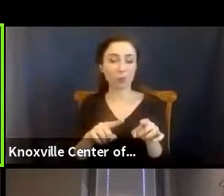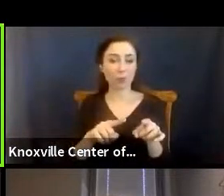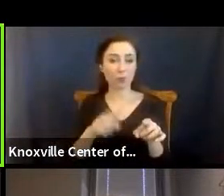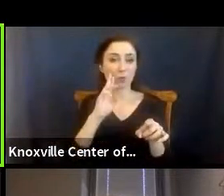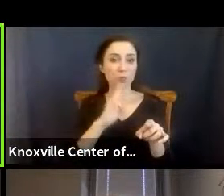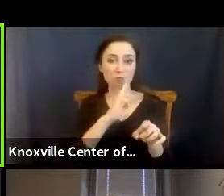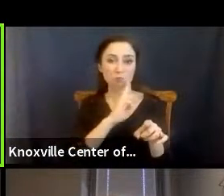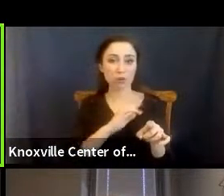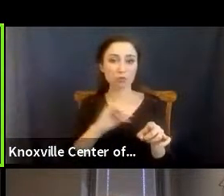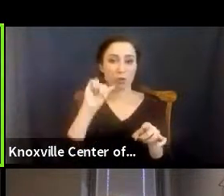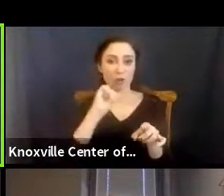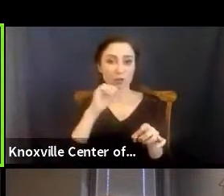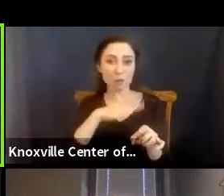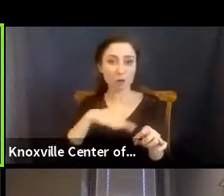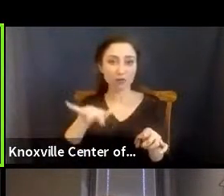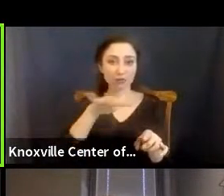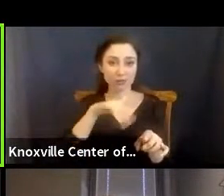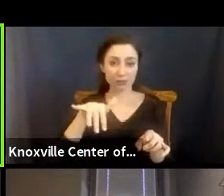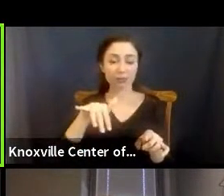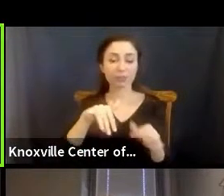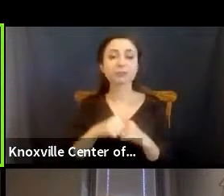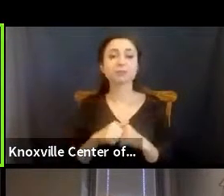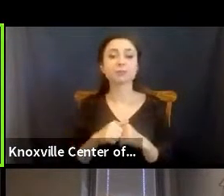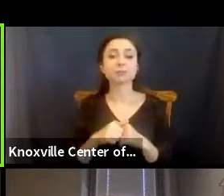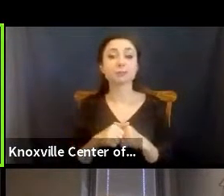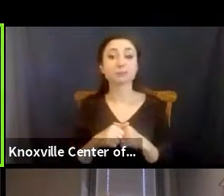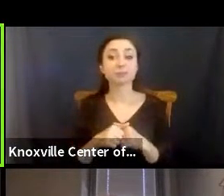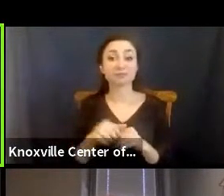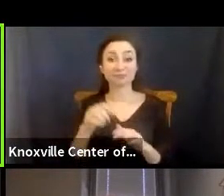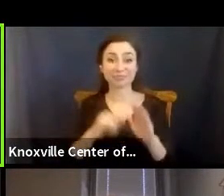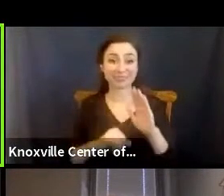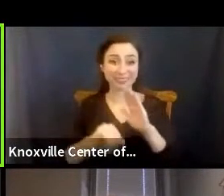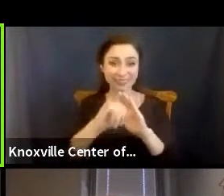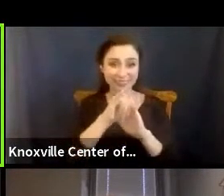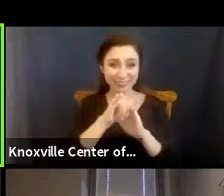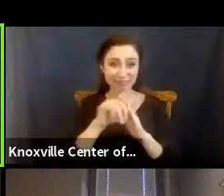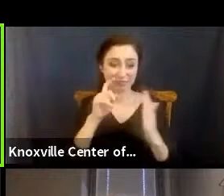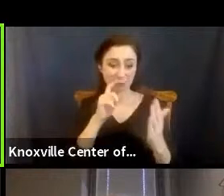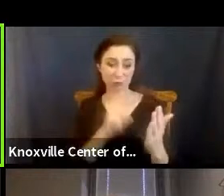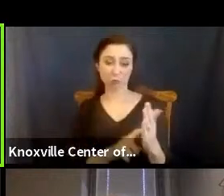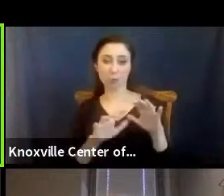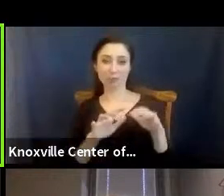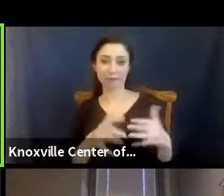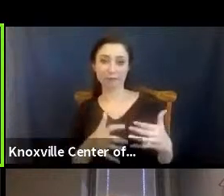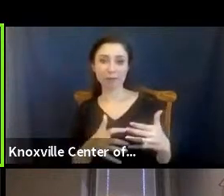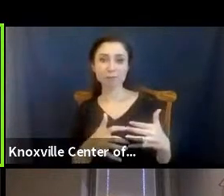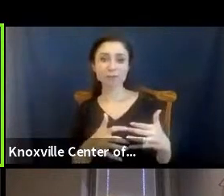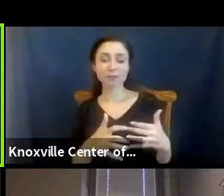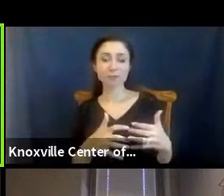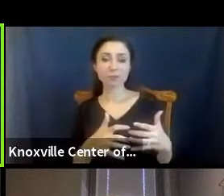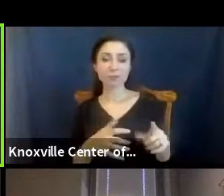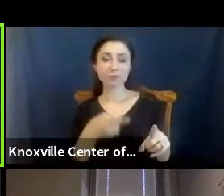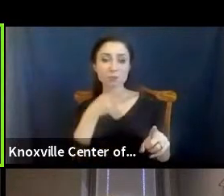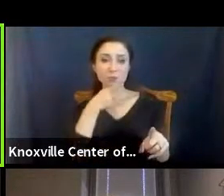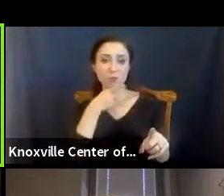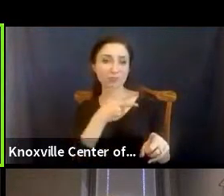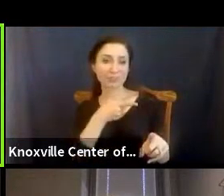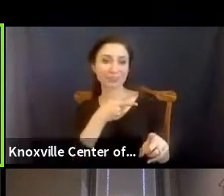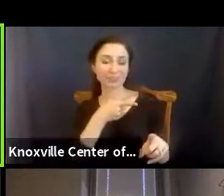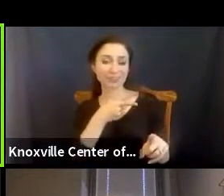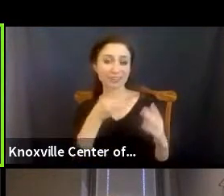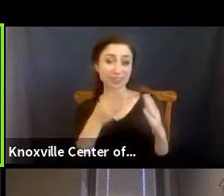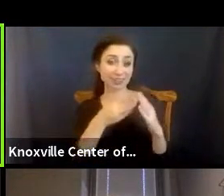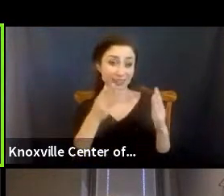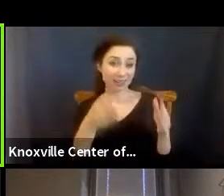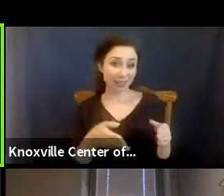area. But the identified clusters at this point have been either in